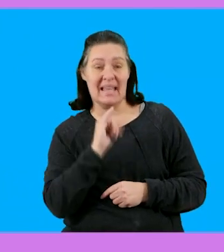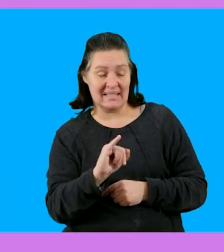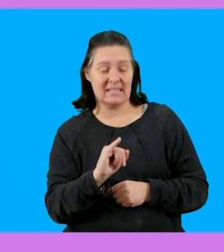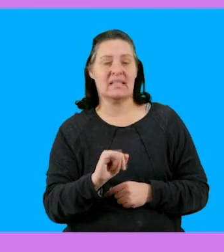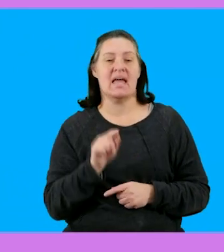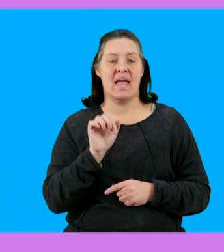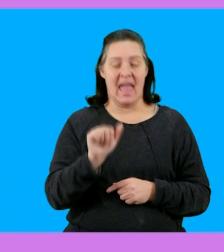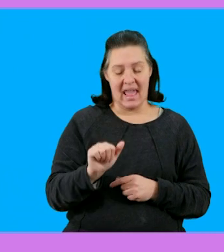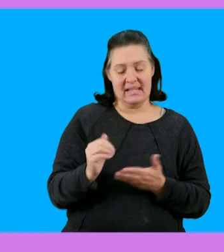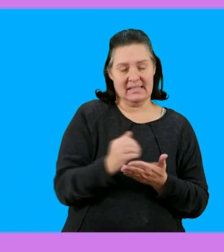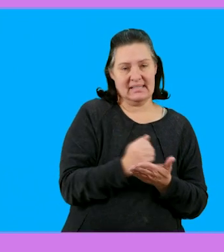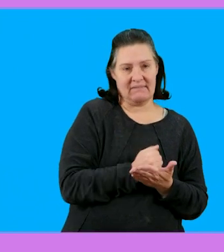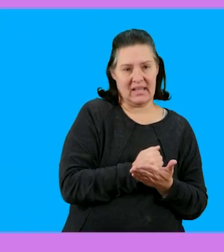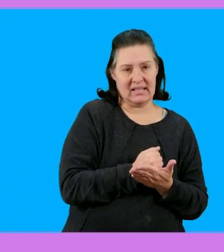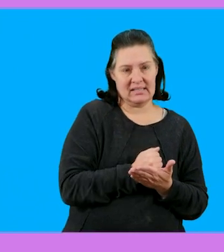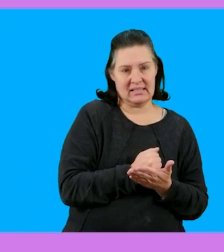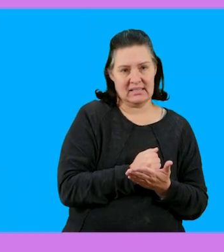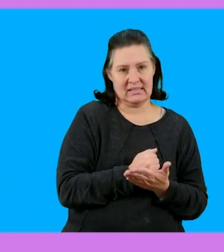a savings